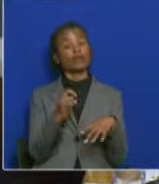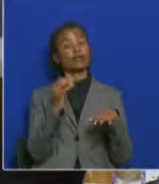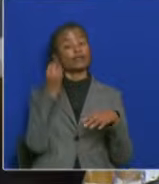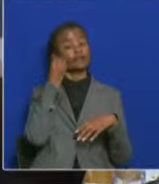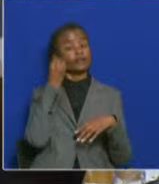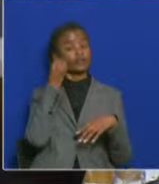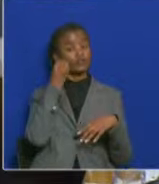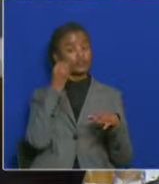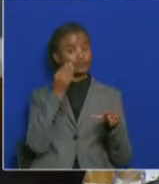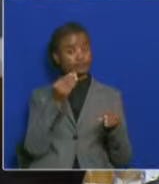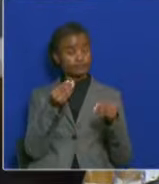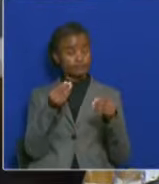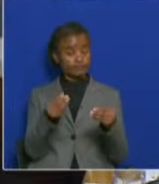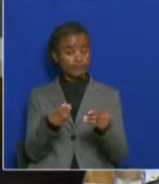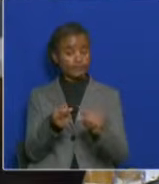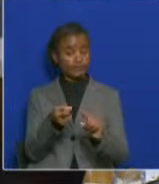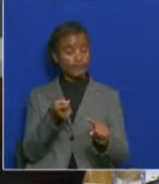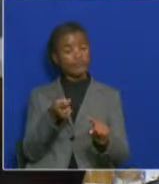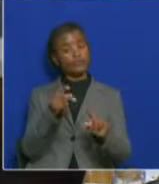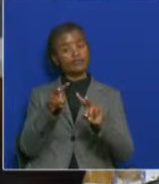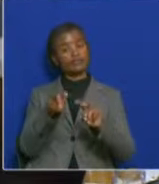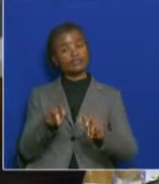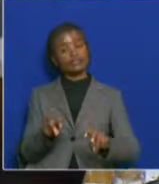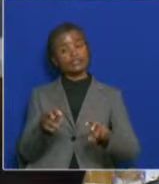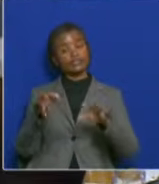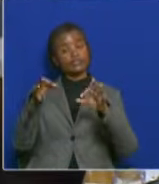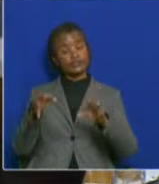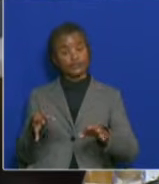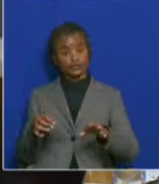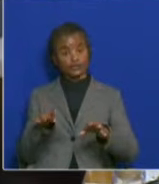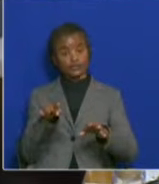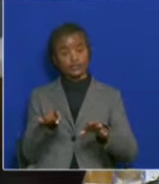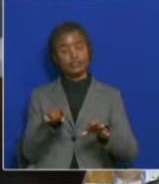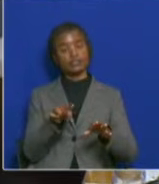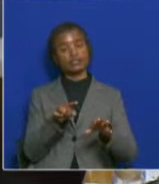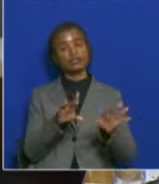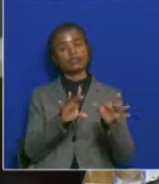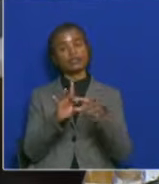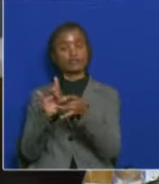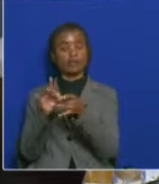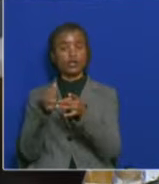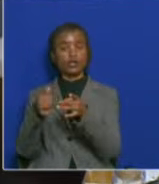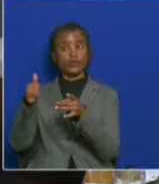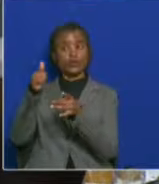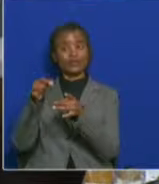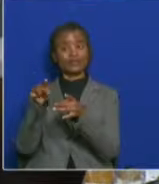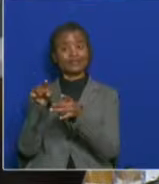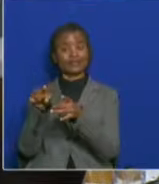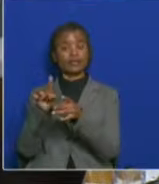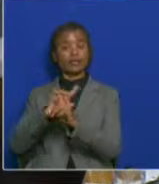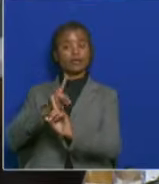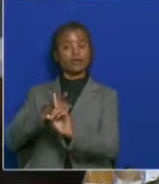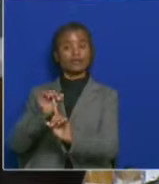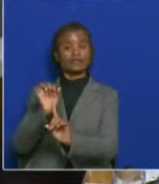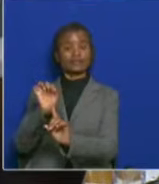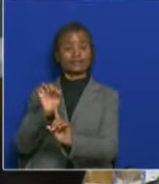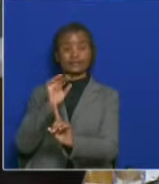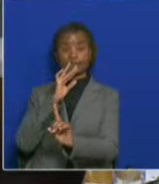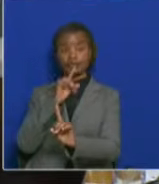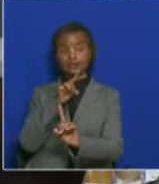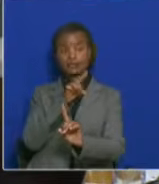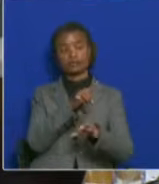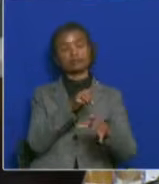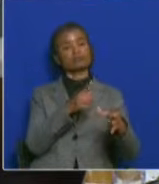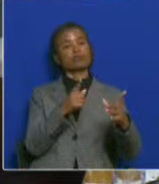and enforcement decisions remain those of the relevant authority acting under its own statutory powers. Carneylinks has never exercised control over the